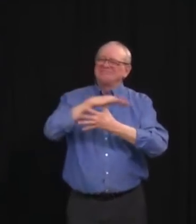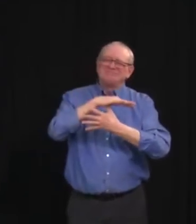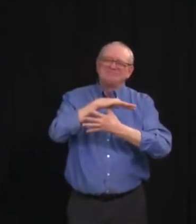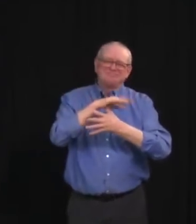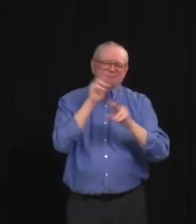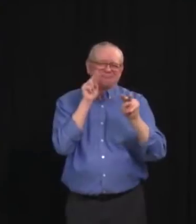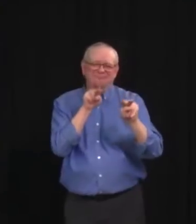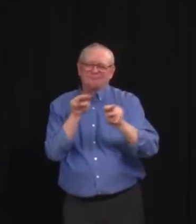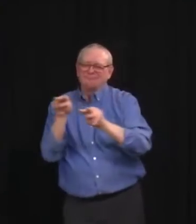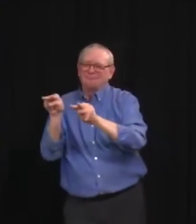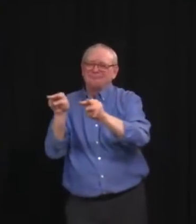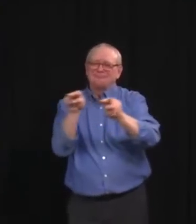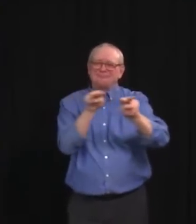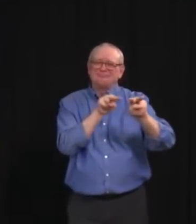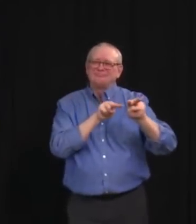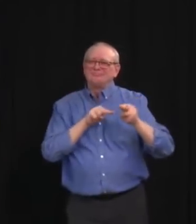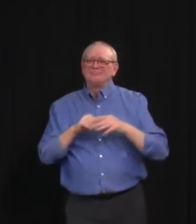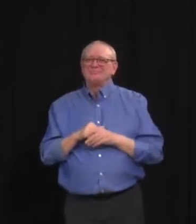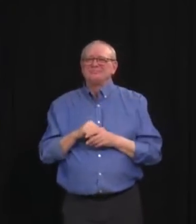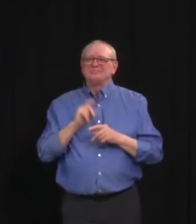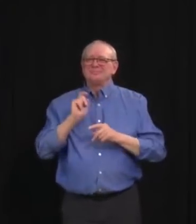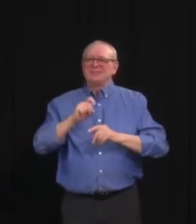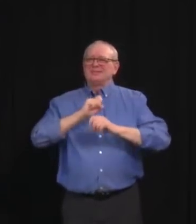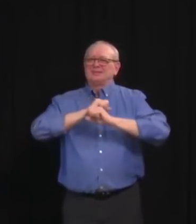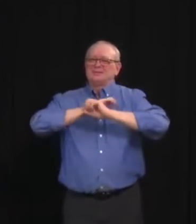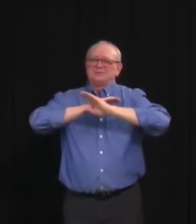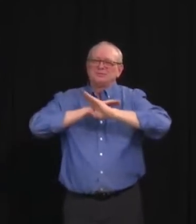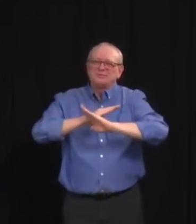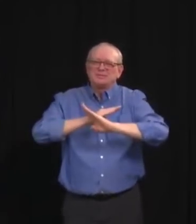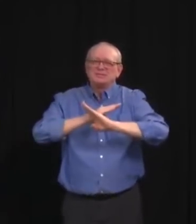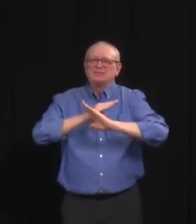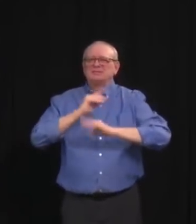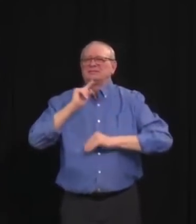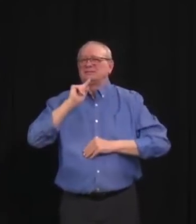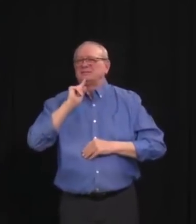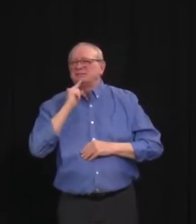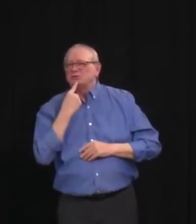need to prevent severe outcomes, hospitalization, ICU admissions, and death.